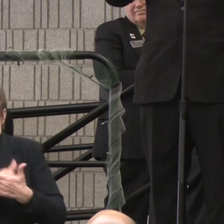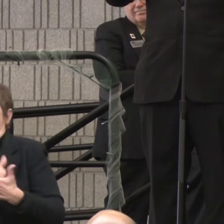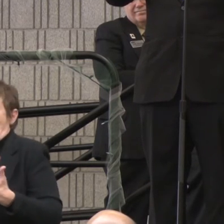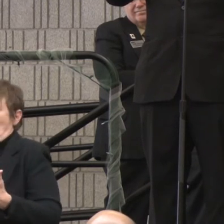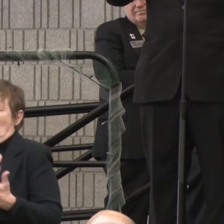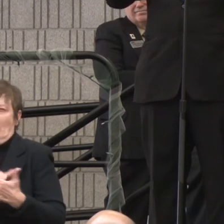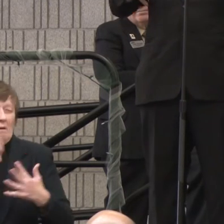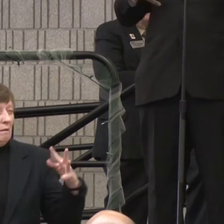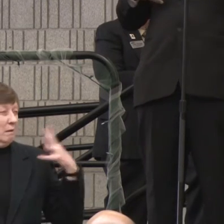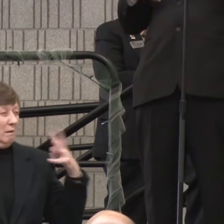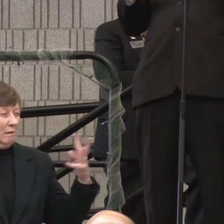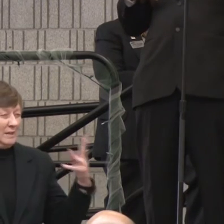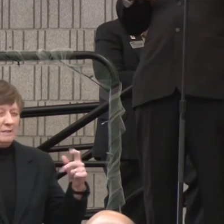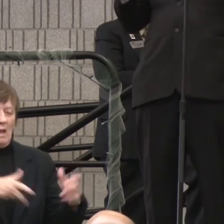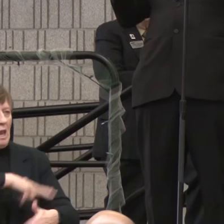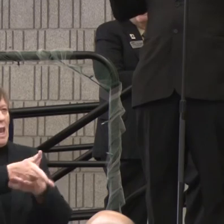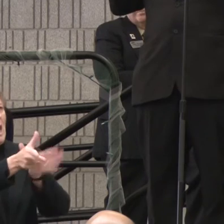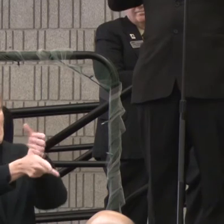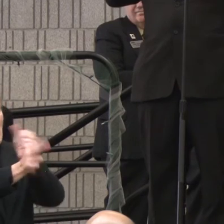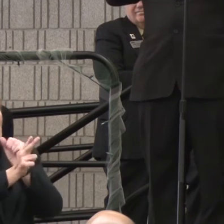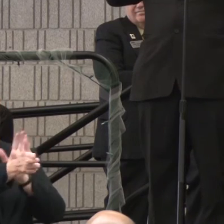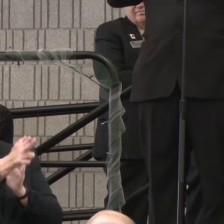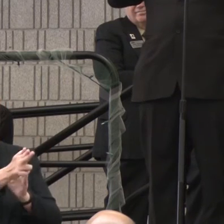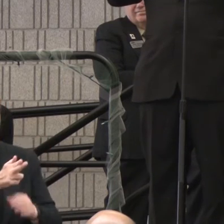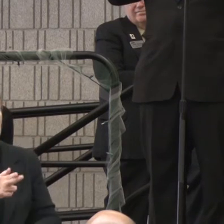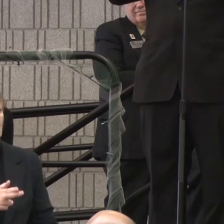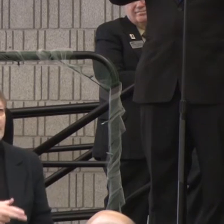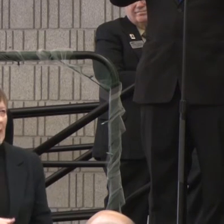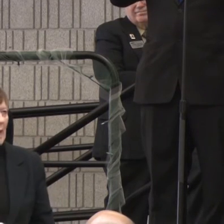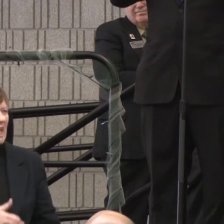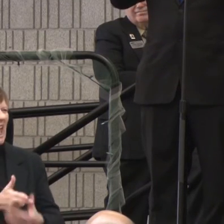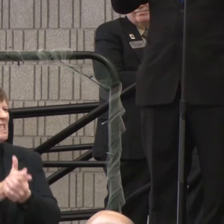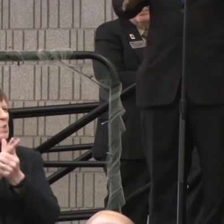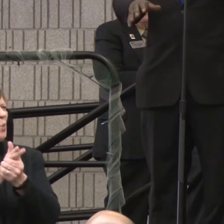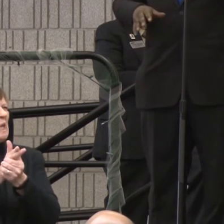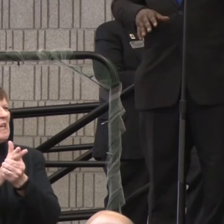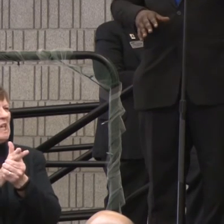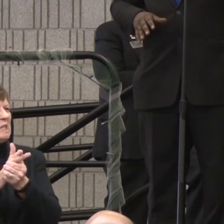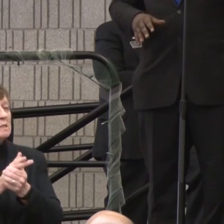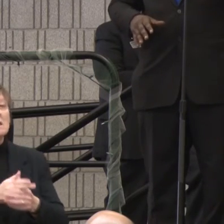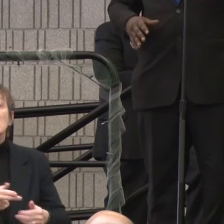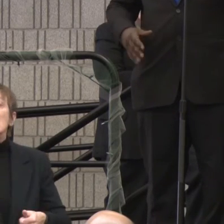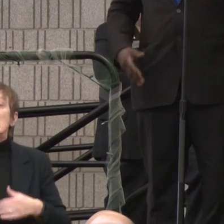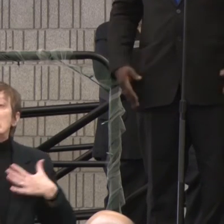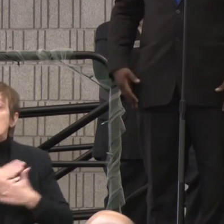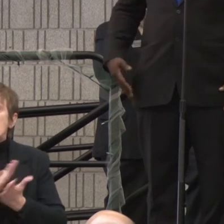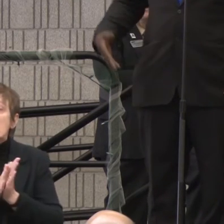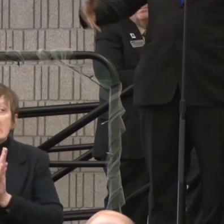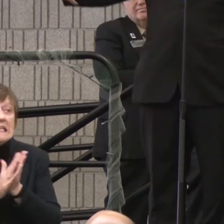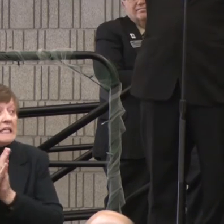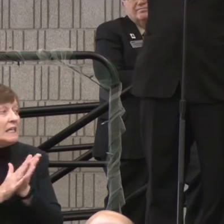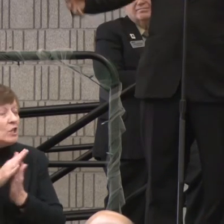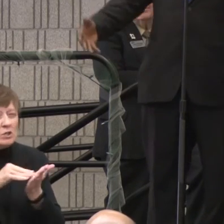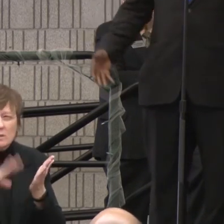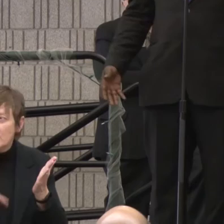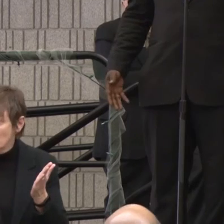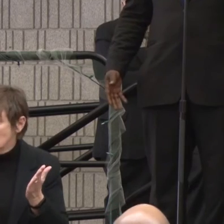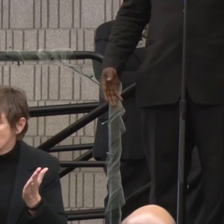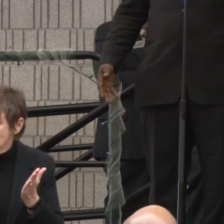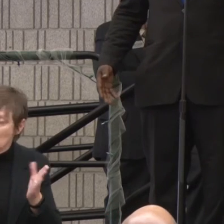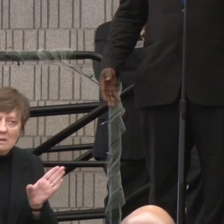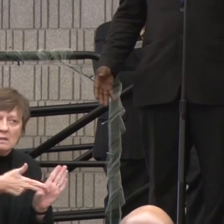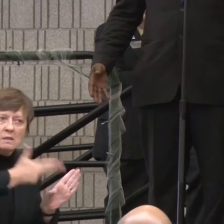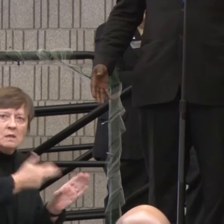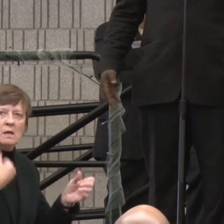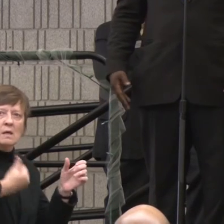are Teflon-coated, locked and loaded. Pull it back and squeeze. Eager students and devout followers take the bait while the big